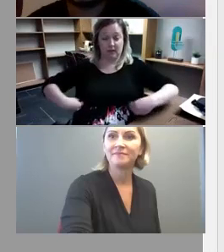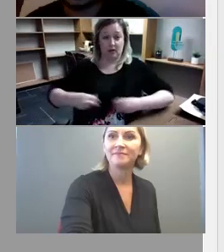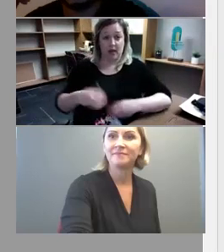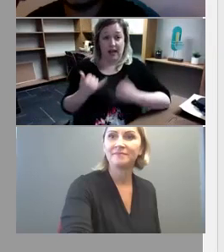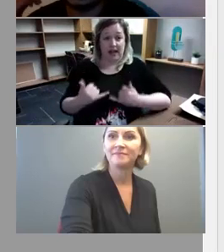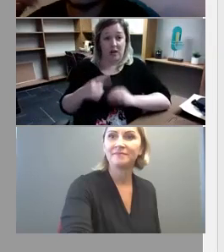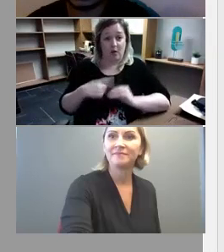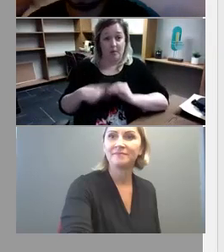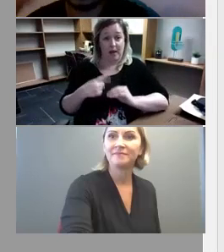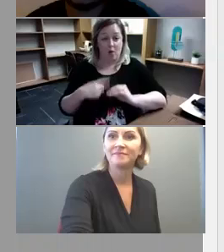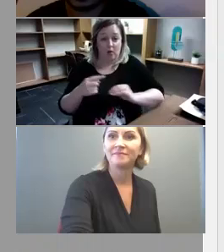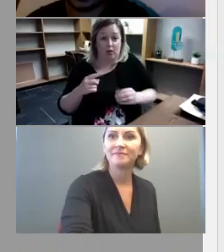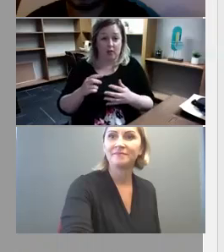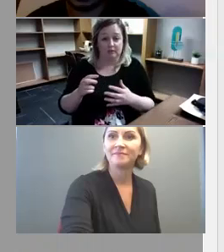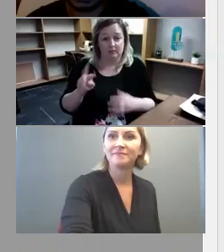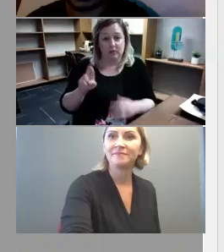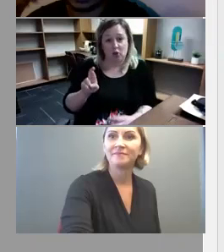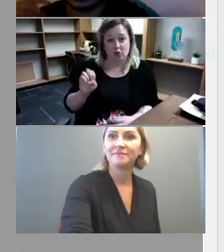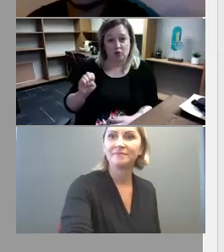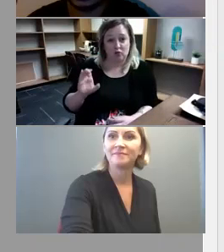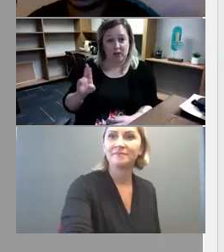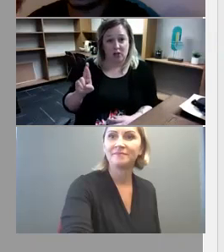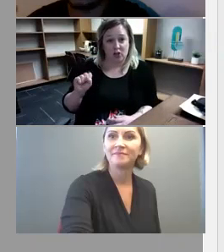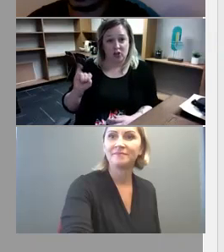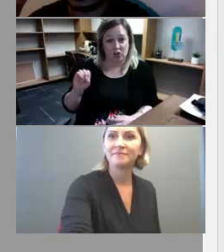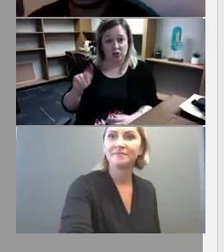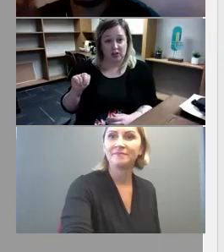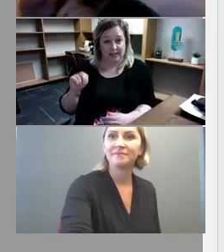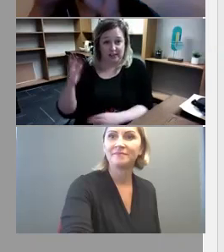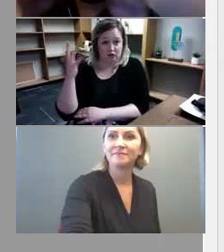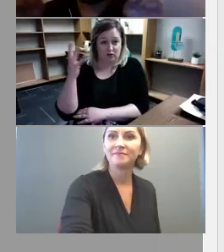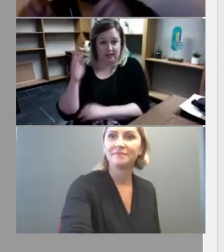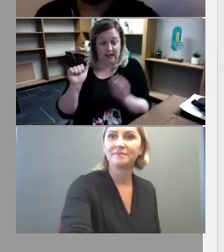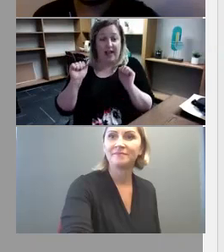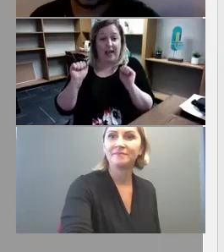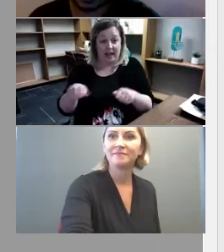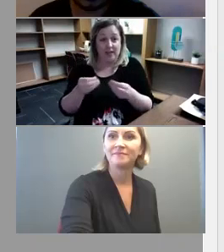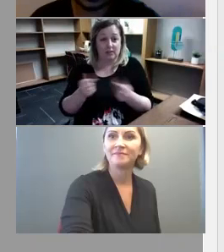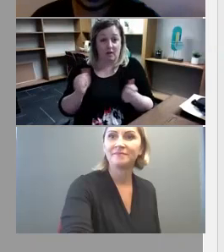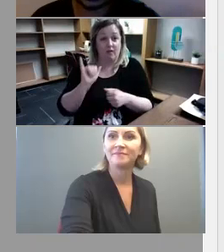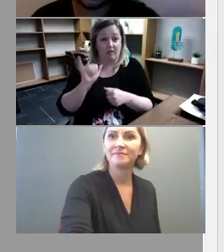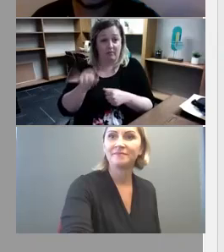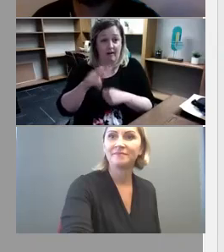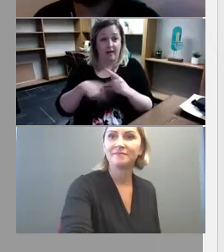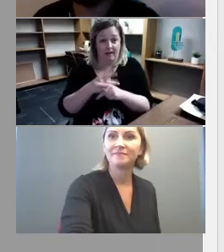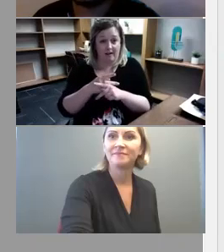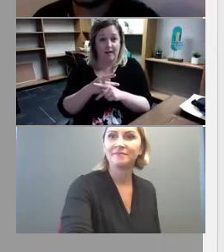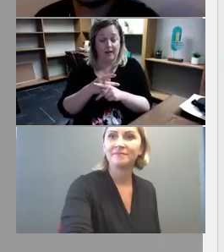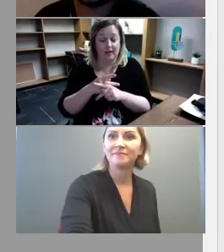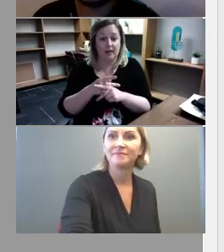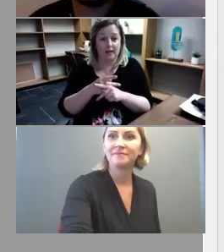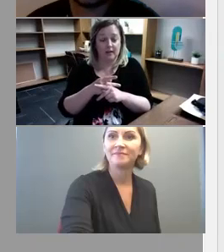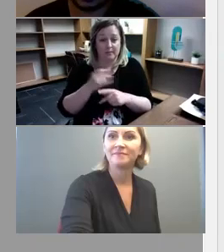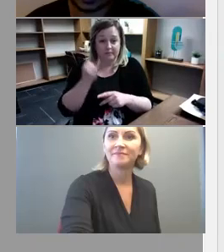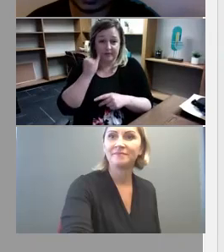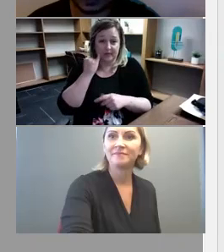we can solve these type of recurrence relations when we can sort of draw out the recursion tree and then figure